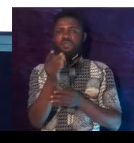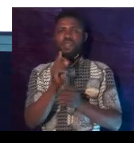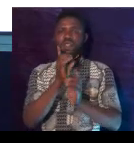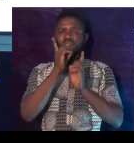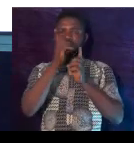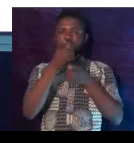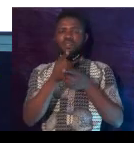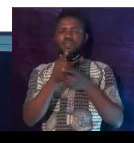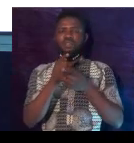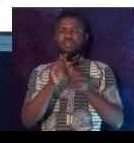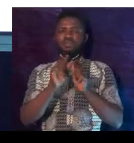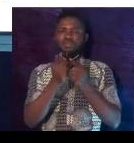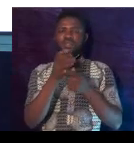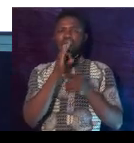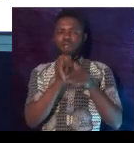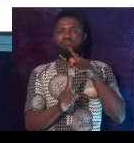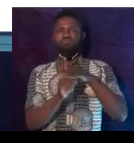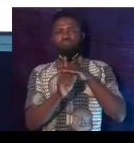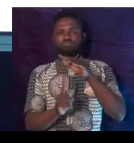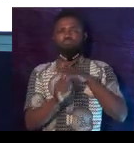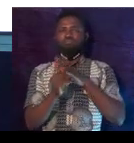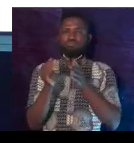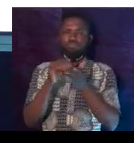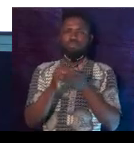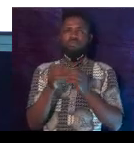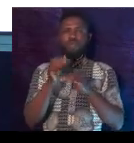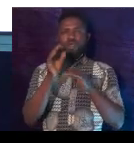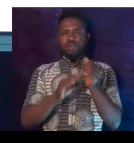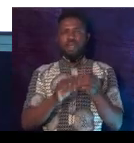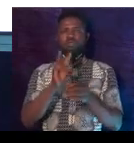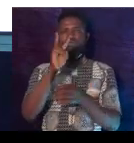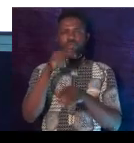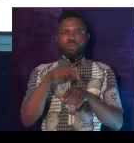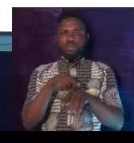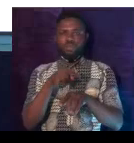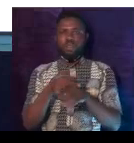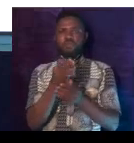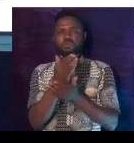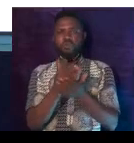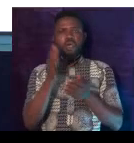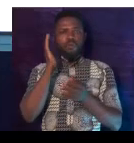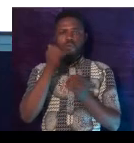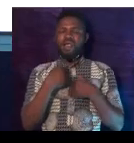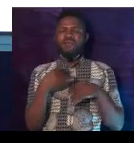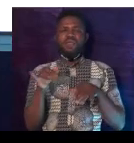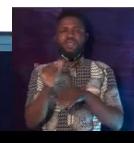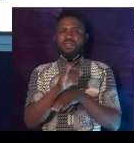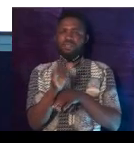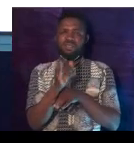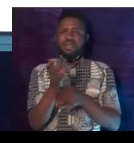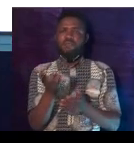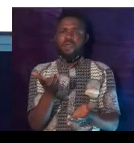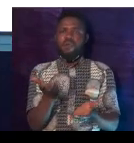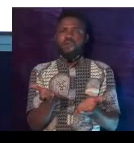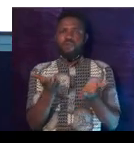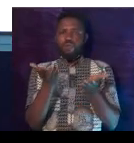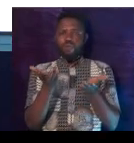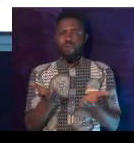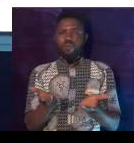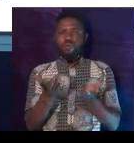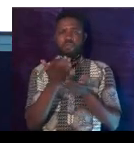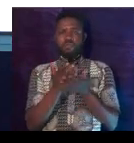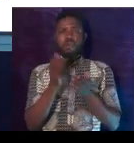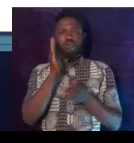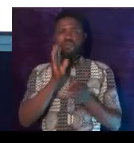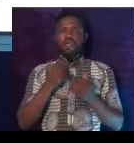data sets are recurring. Of course, it's possible that some boys will have the same weight, so some boys will